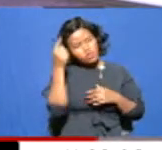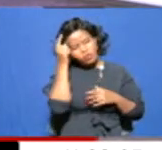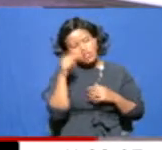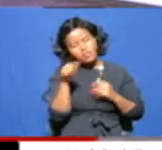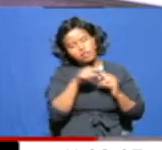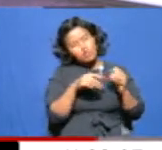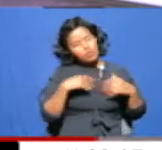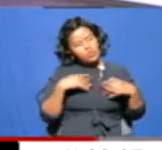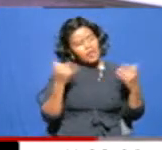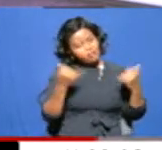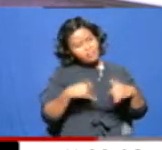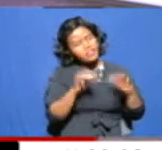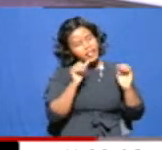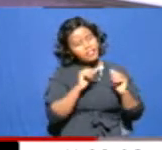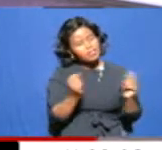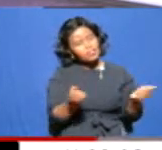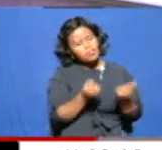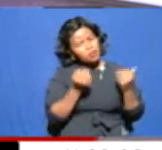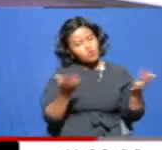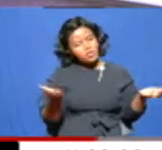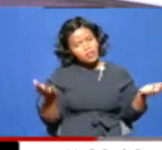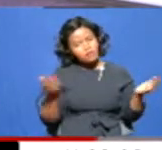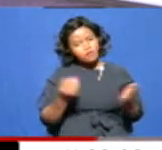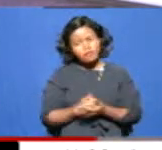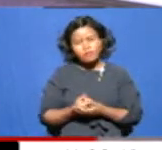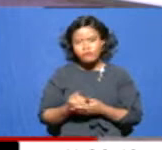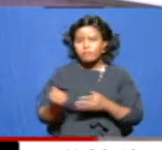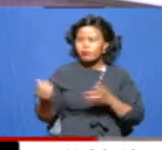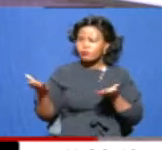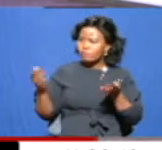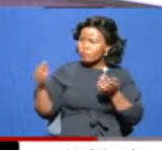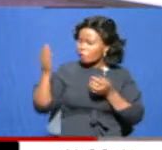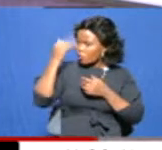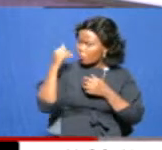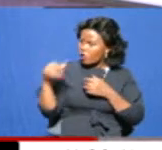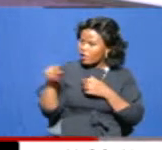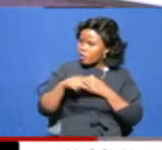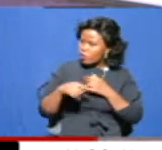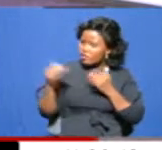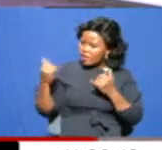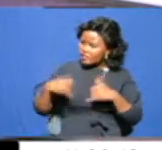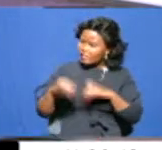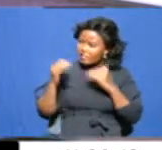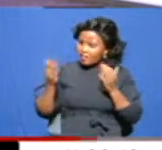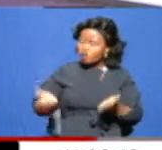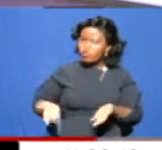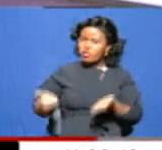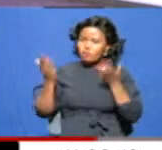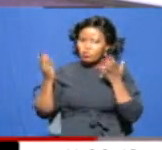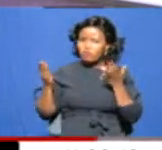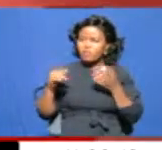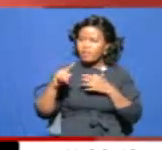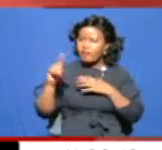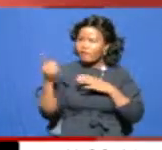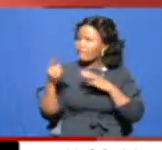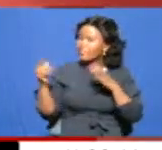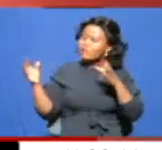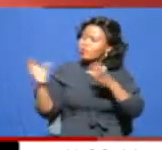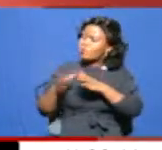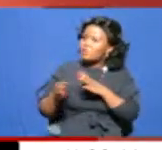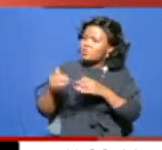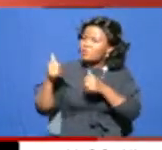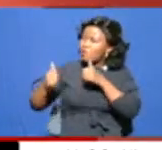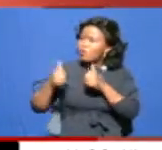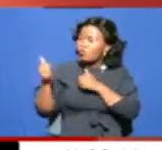save face? Why are we trying to elevate ourselves to, let's say, a first-class status when we are not even yet at